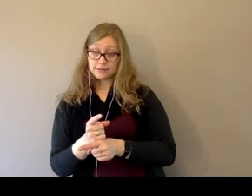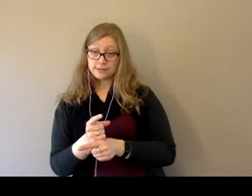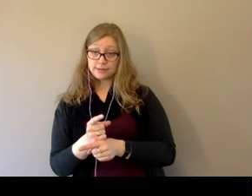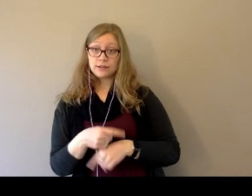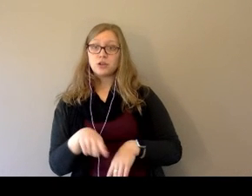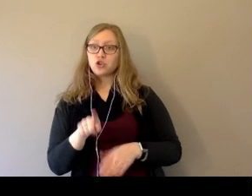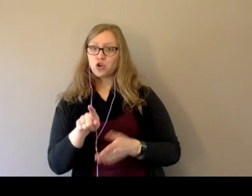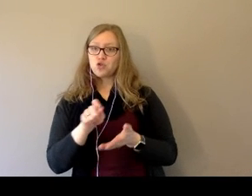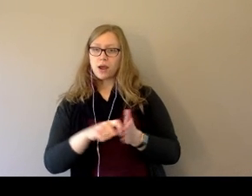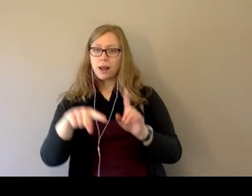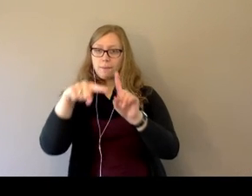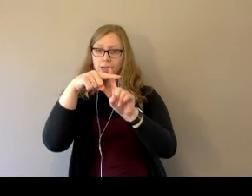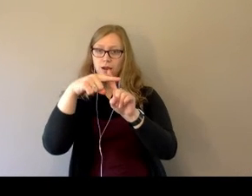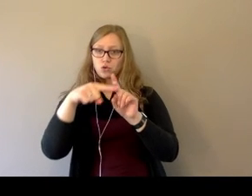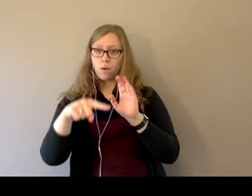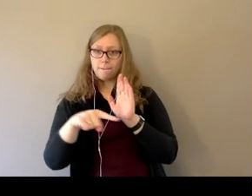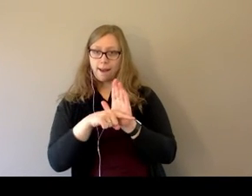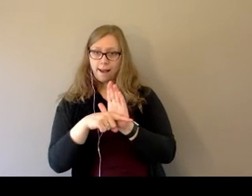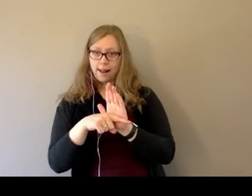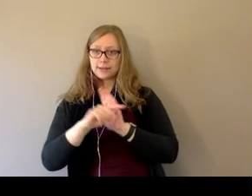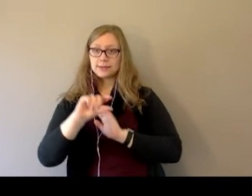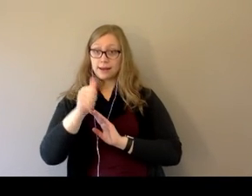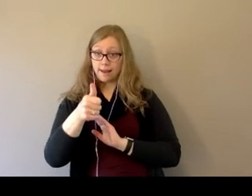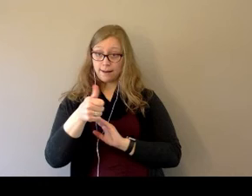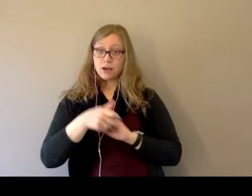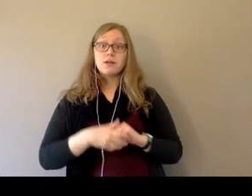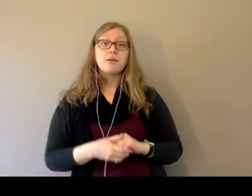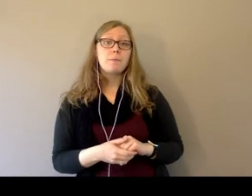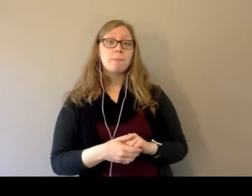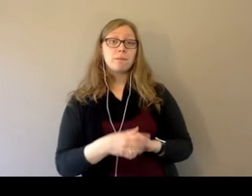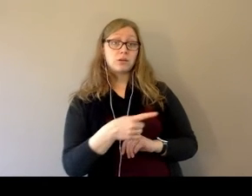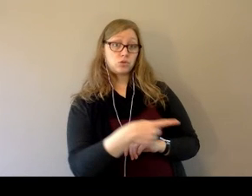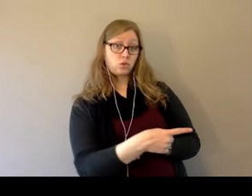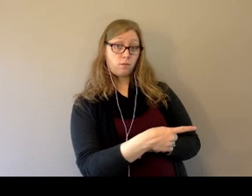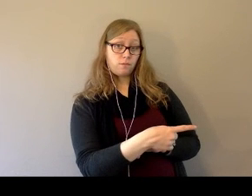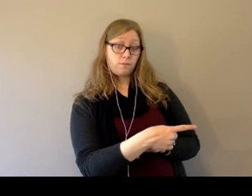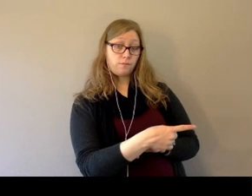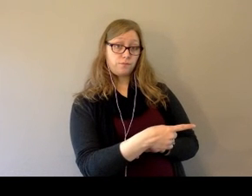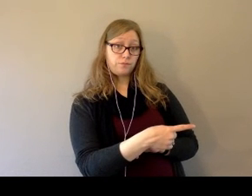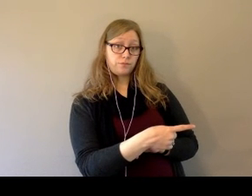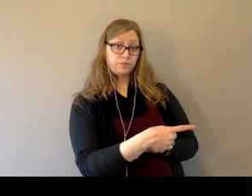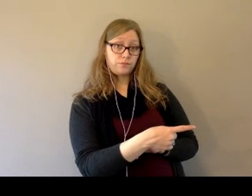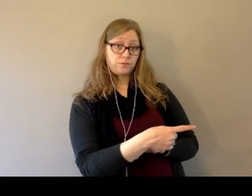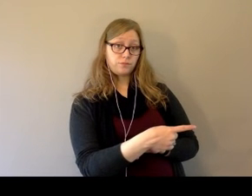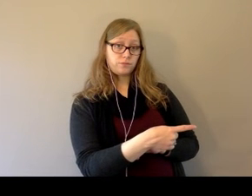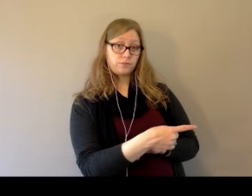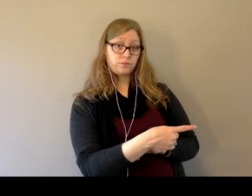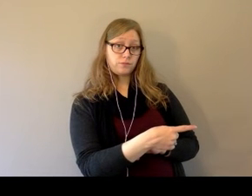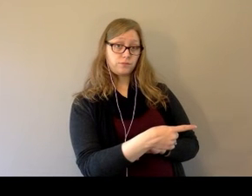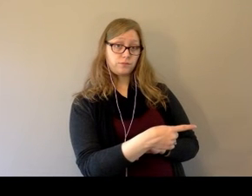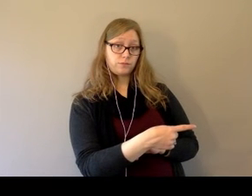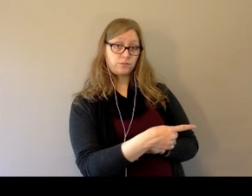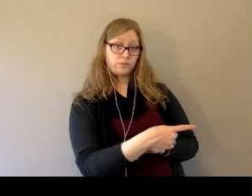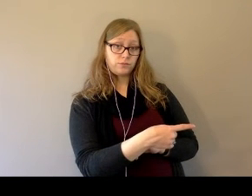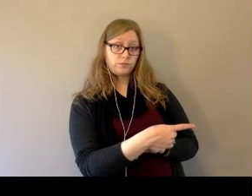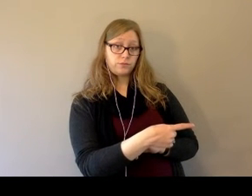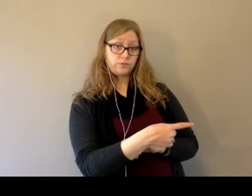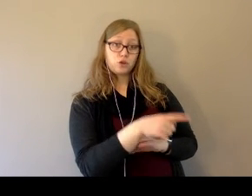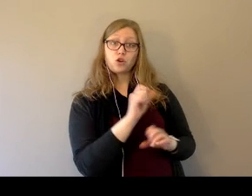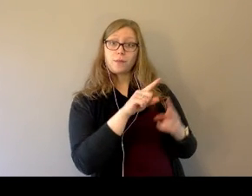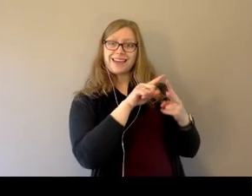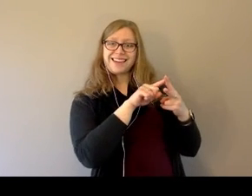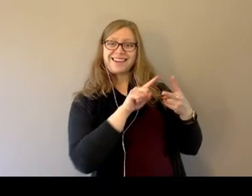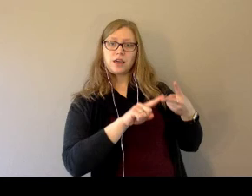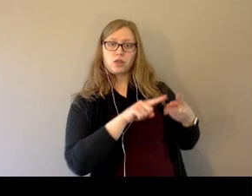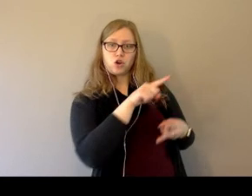have this example. So now I have z minus 4 could be positive 10, but z minus 4 could also be